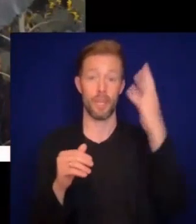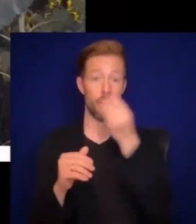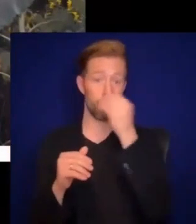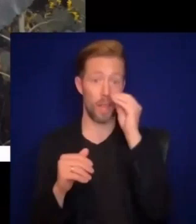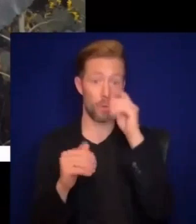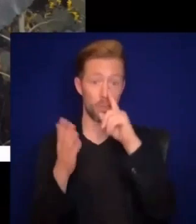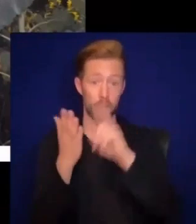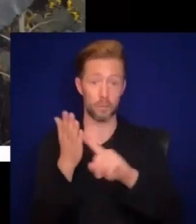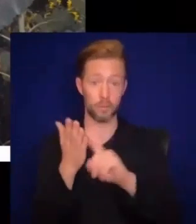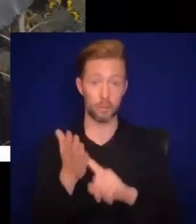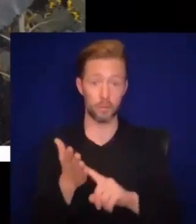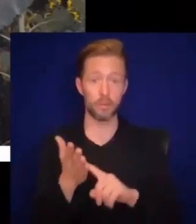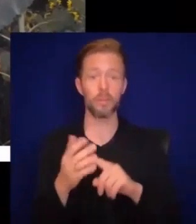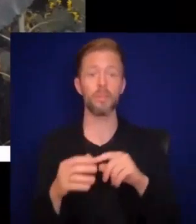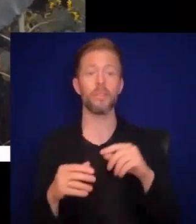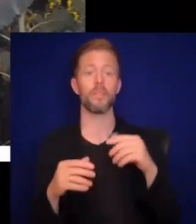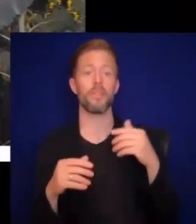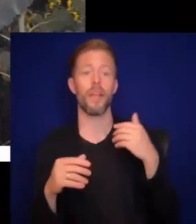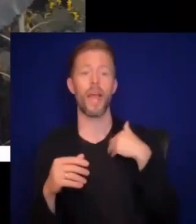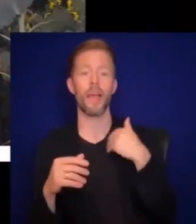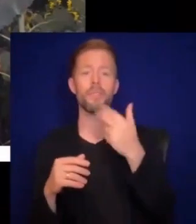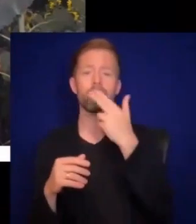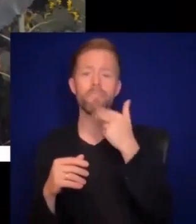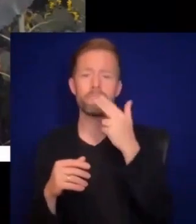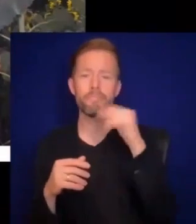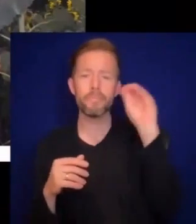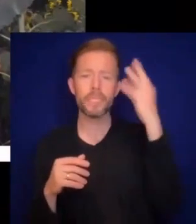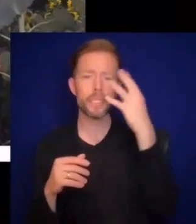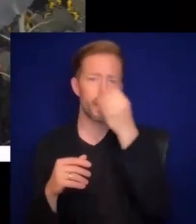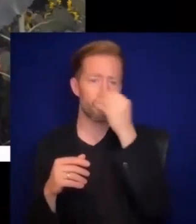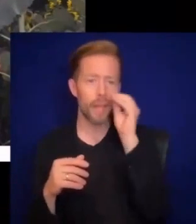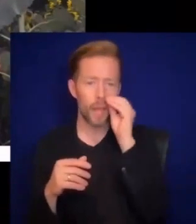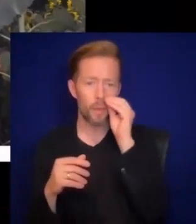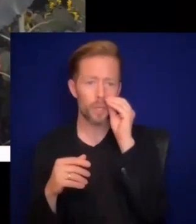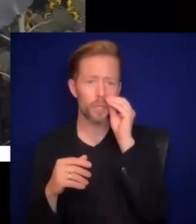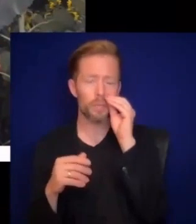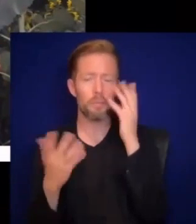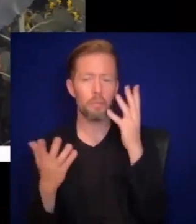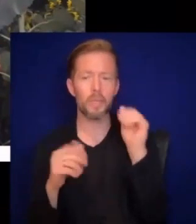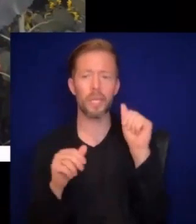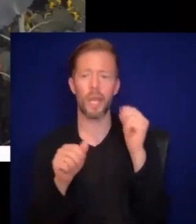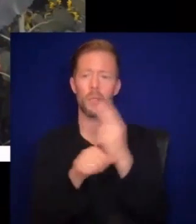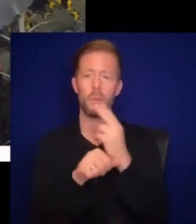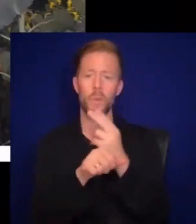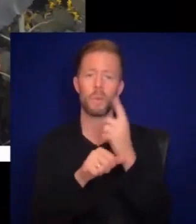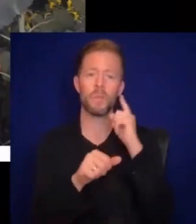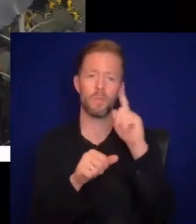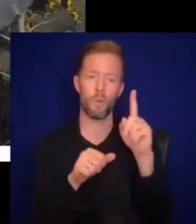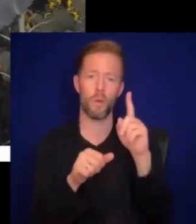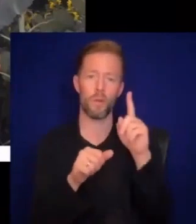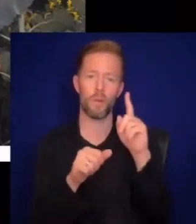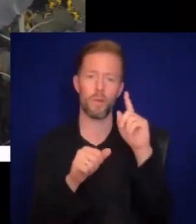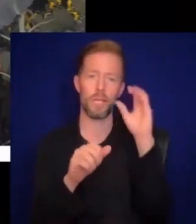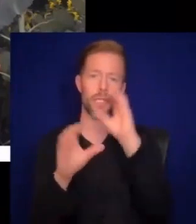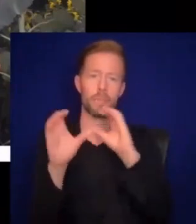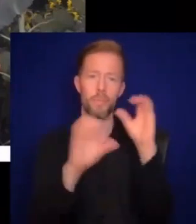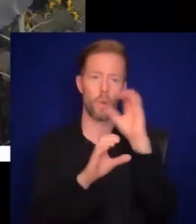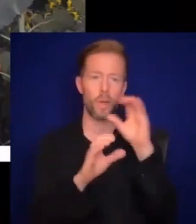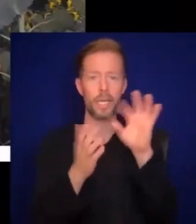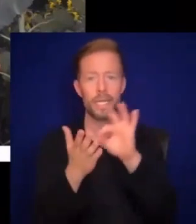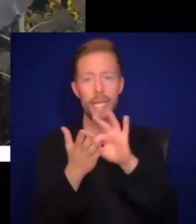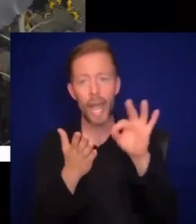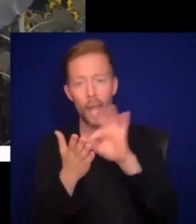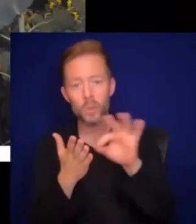If there is space, what about planting a little sunflower patch and using it for all these